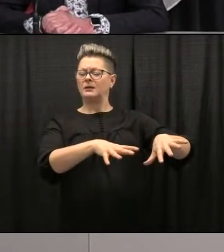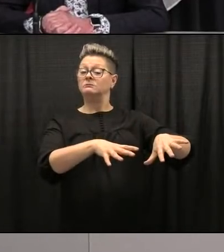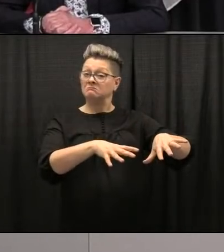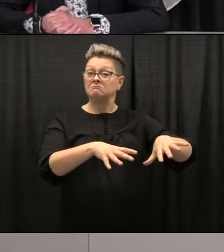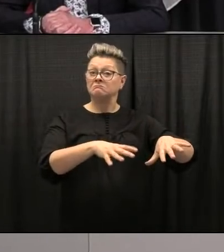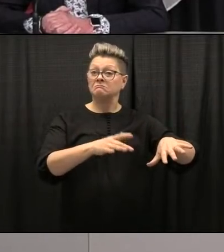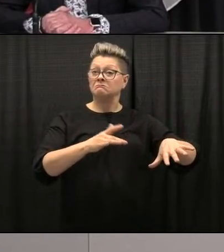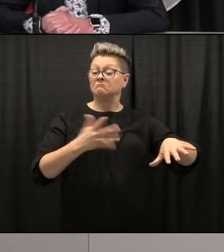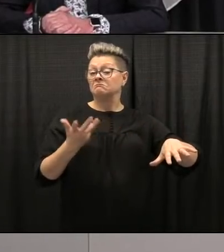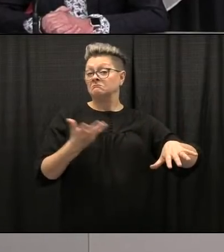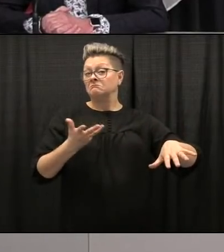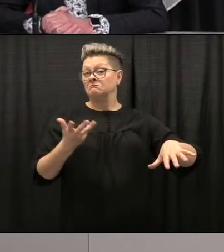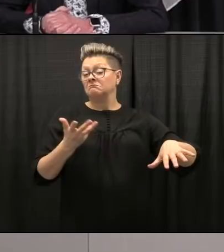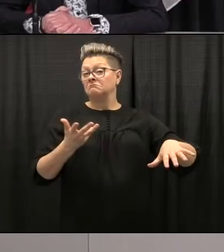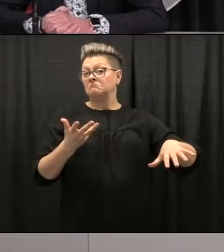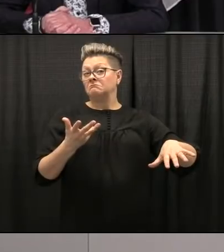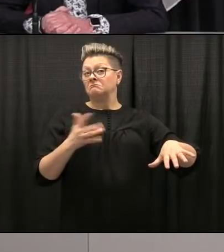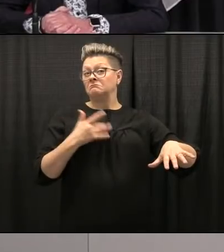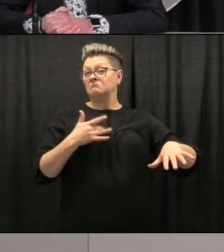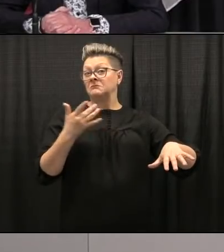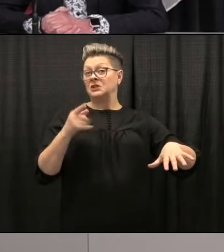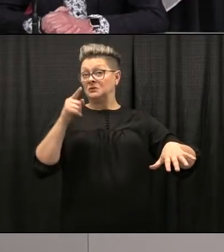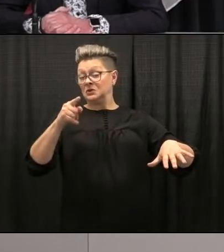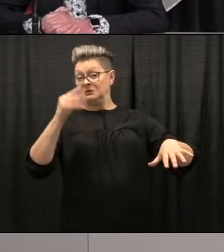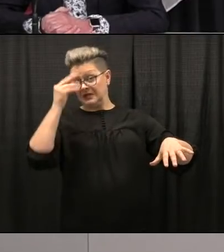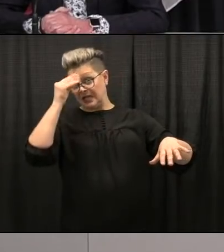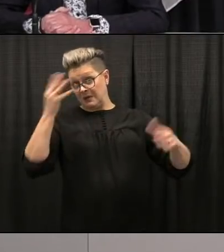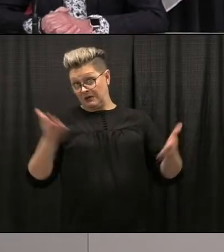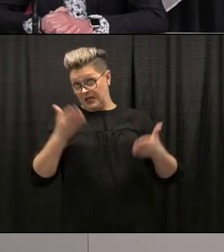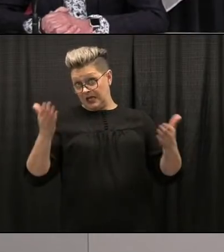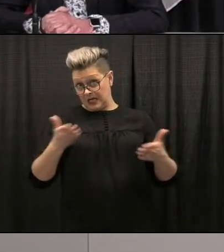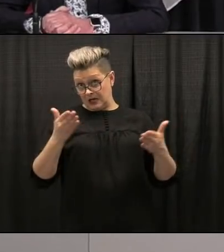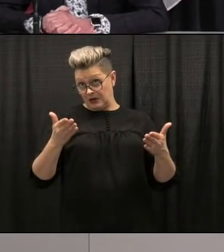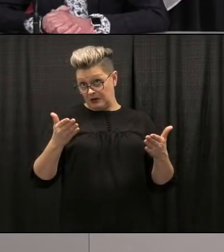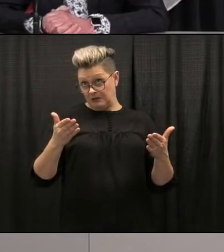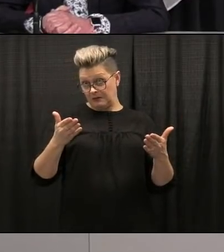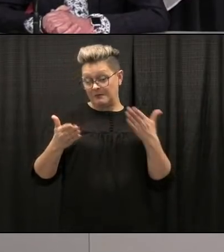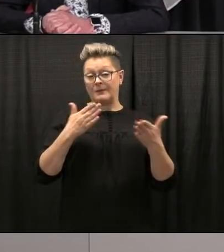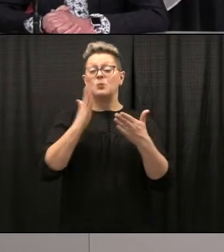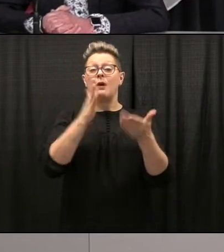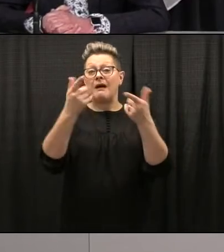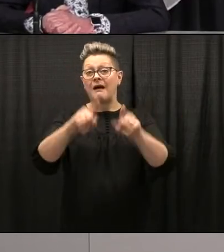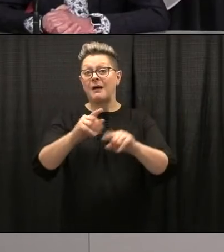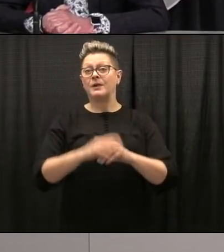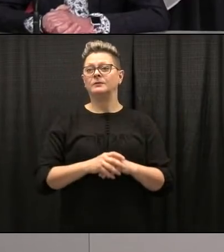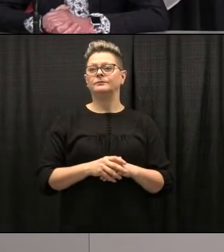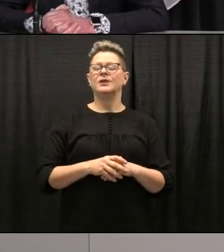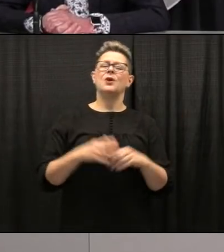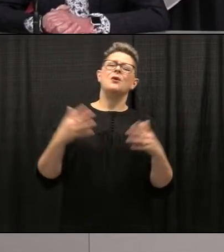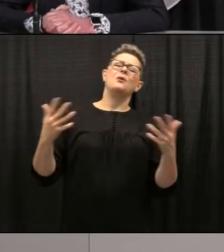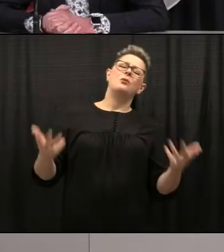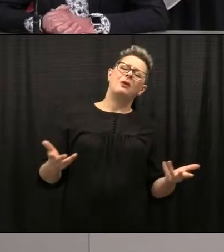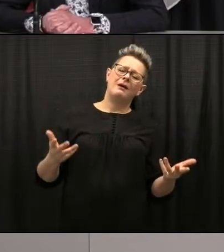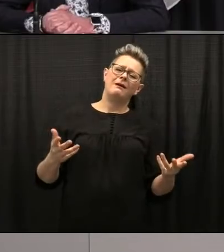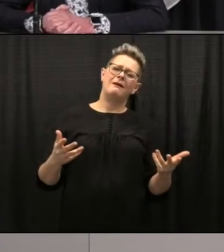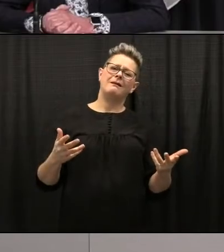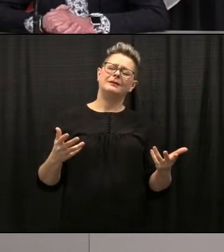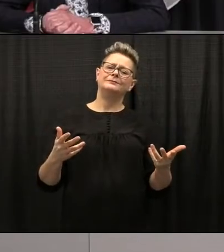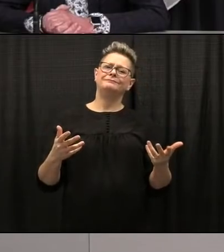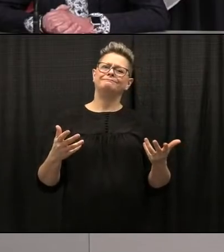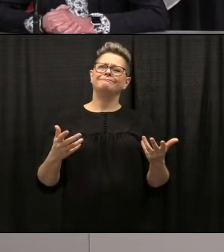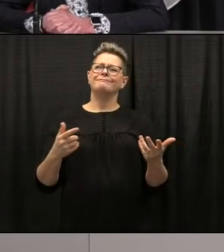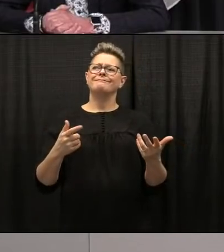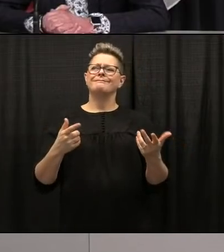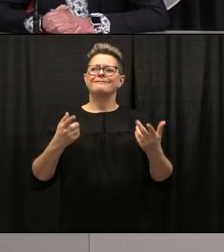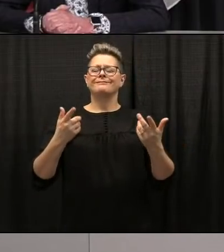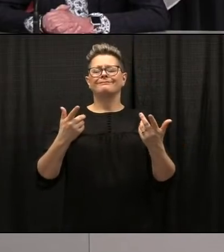something that you would consider here? Do we have a timeline on something like that? No, Patrick. I mean, we said from the beginning it was something that we didn't